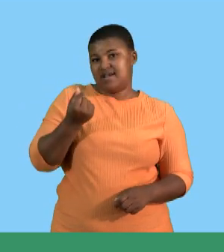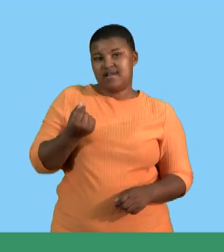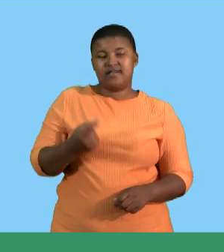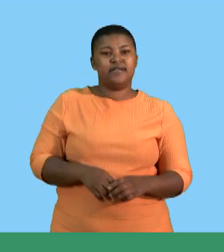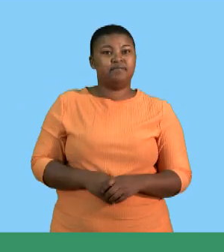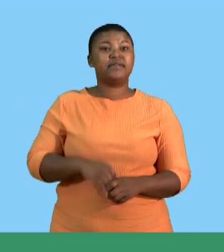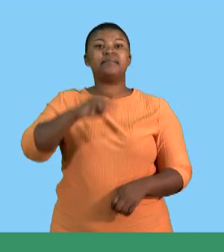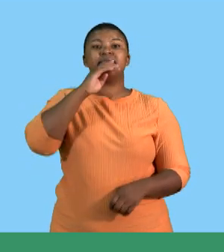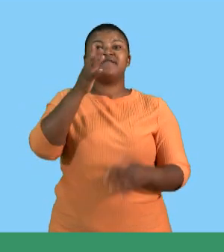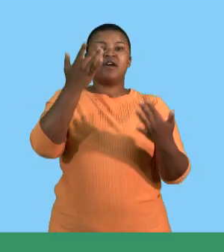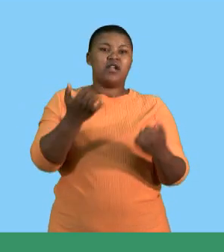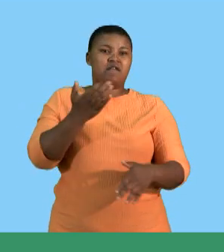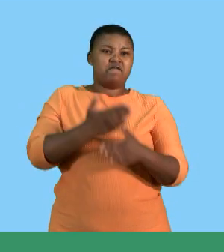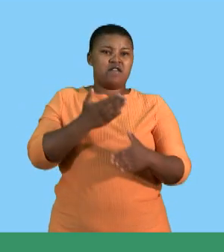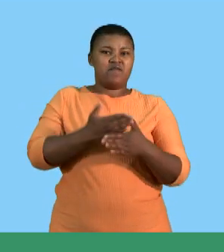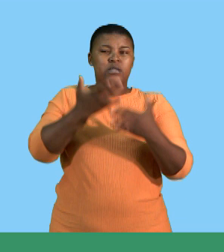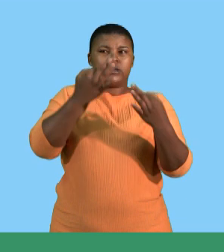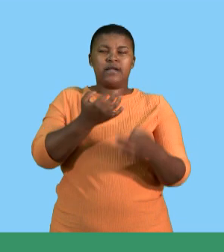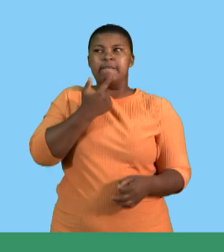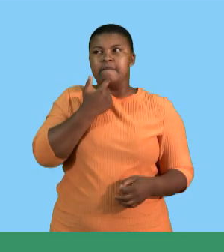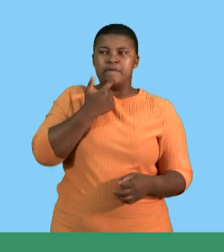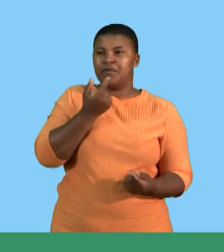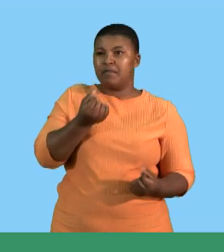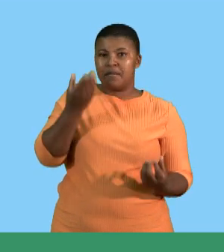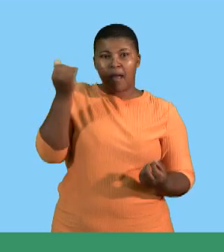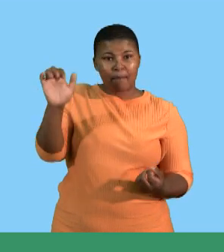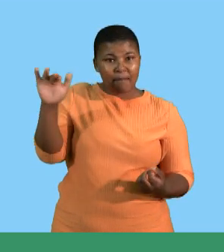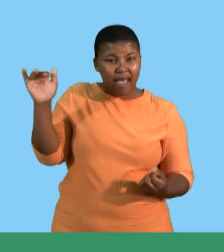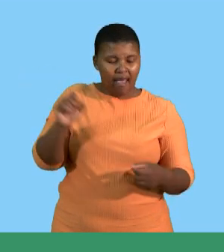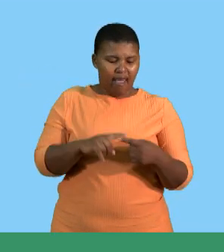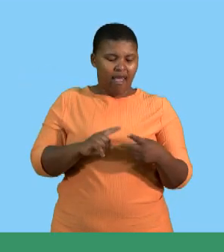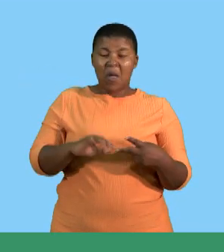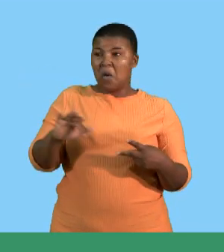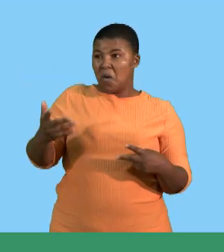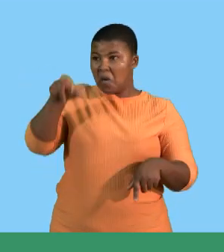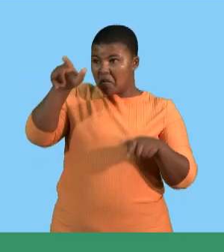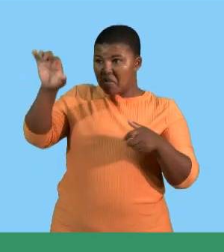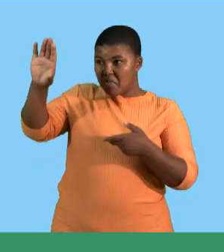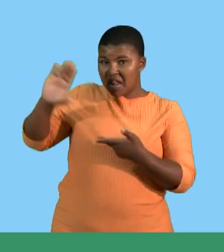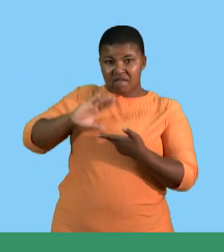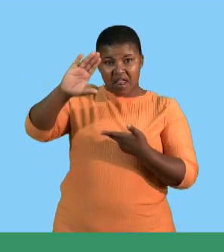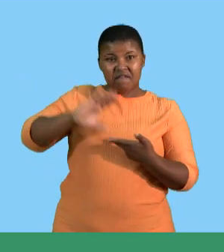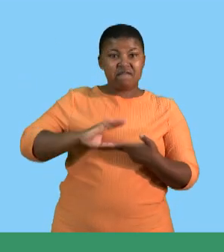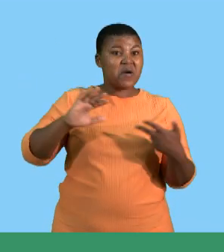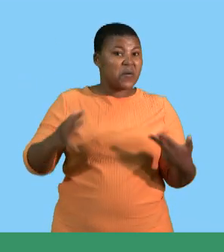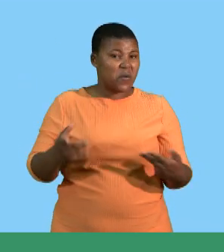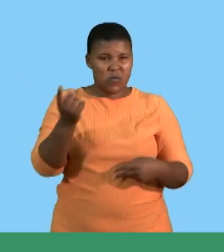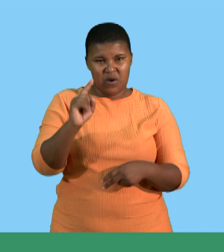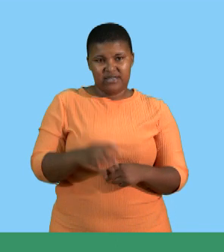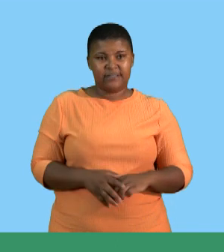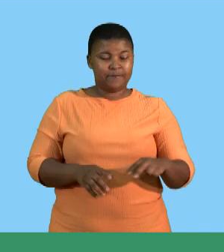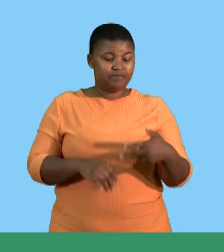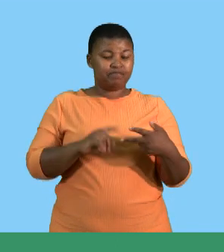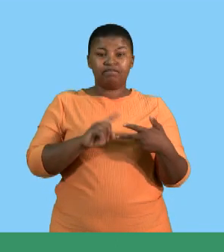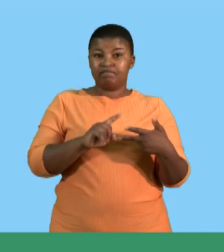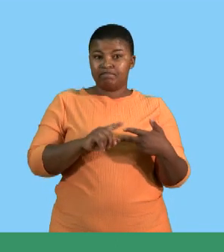Okay, so capital refers to the word money from the most suitable sources. So they decide where they want to get the money. Is it